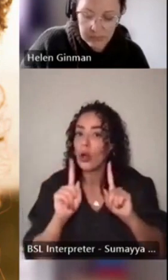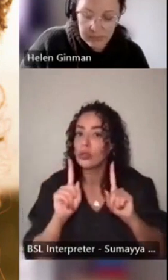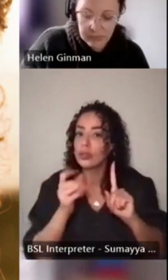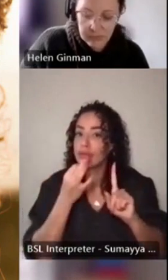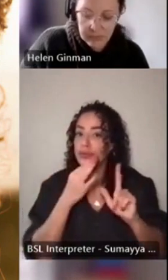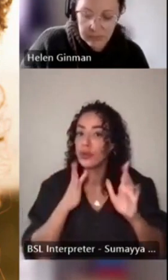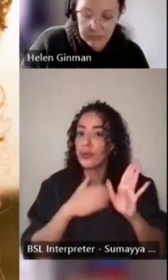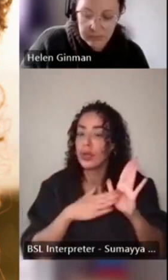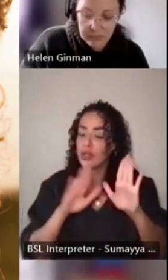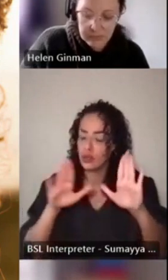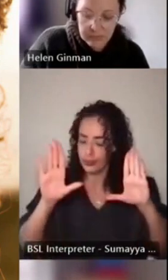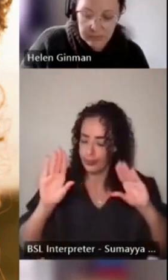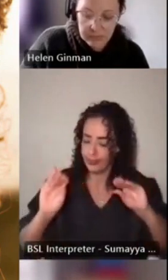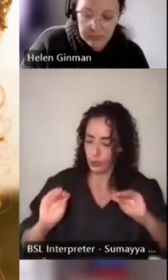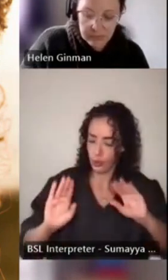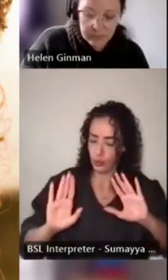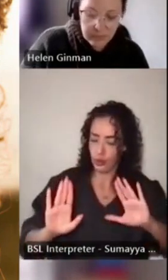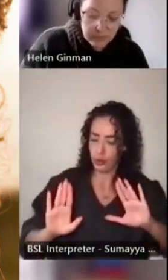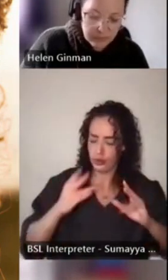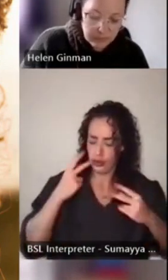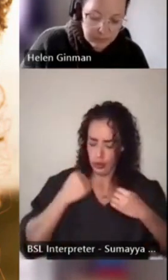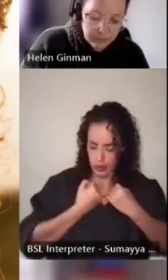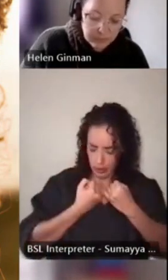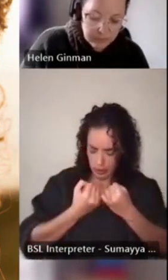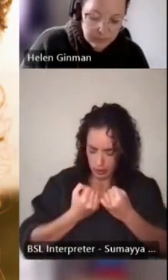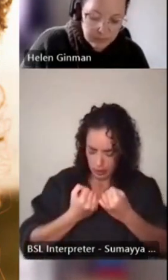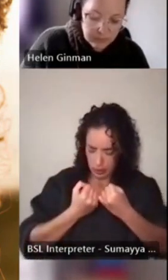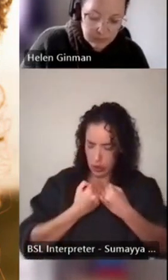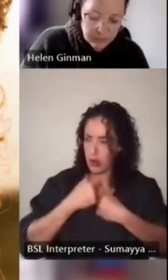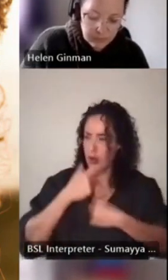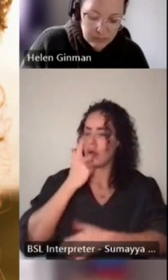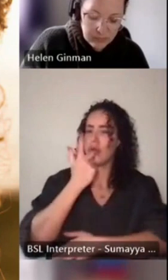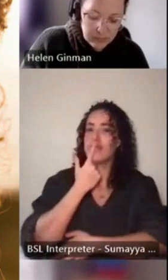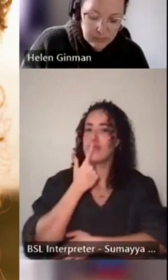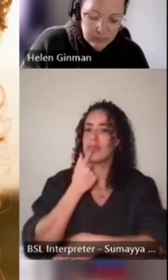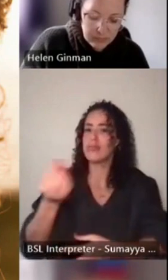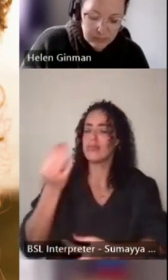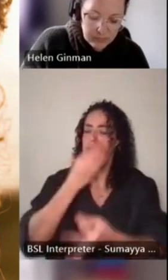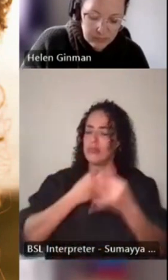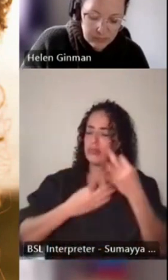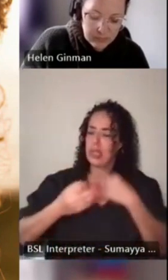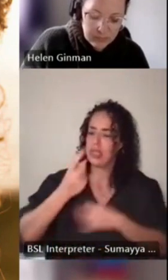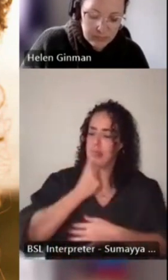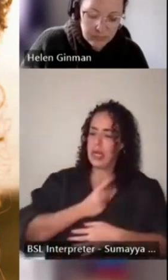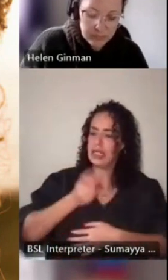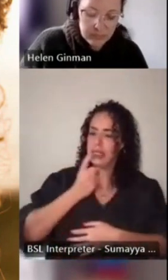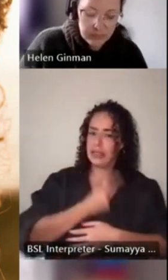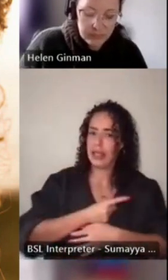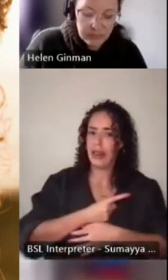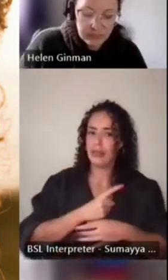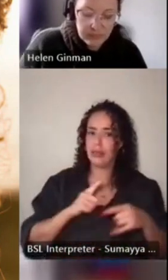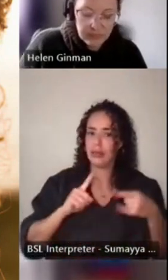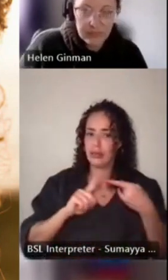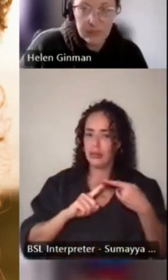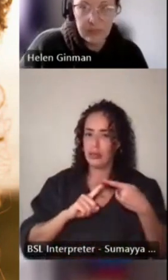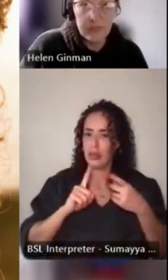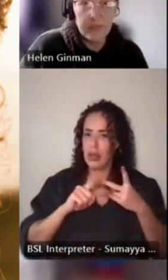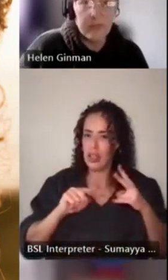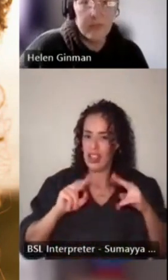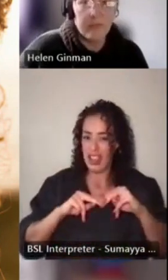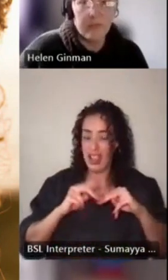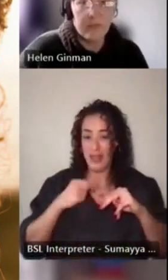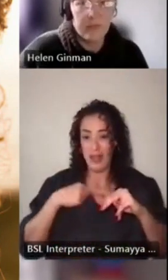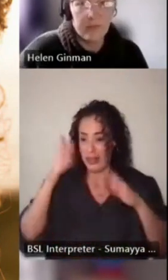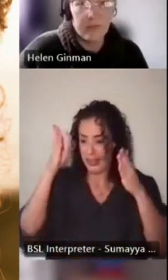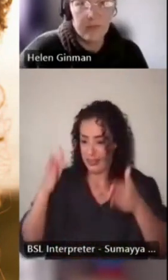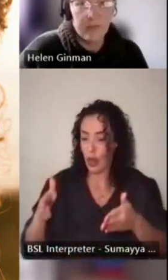pause and reflect and asking yourself these questions. So you can ask, if I was addressing this